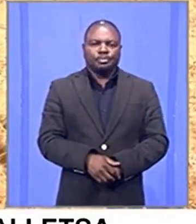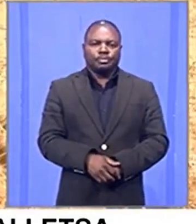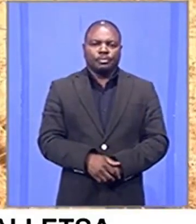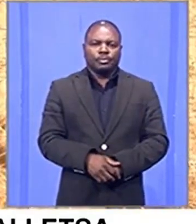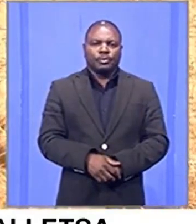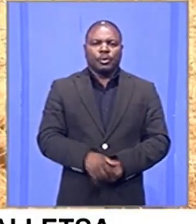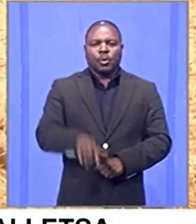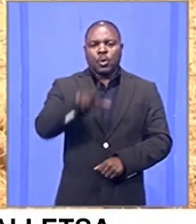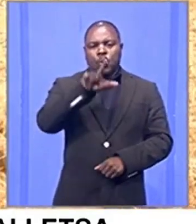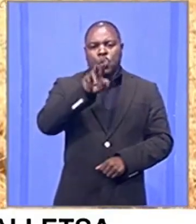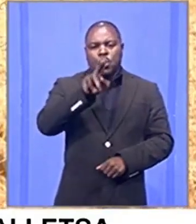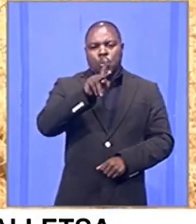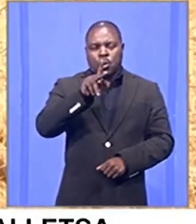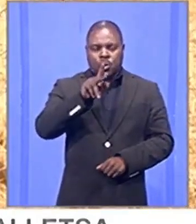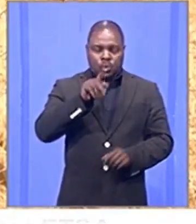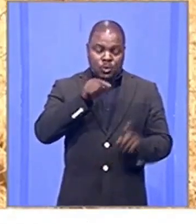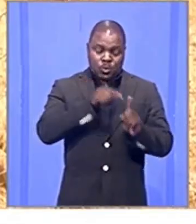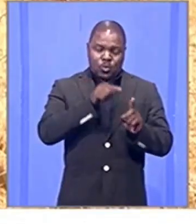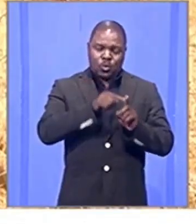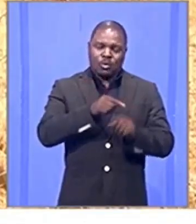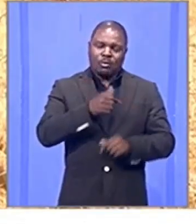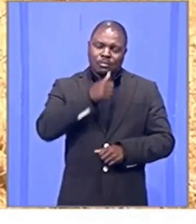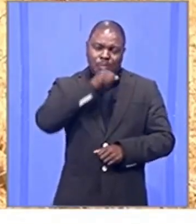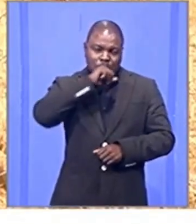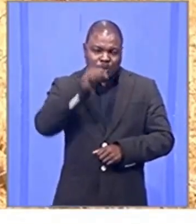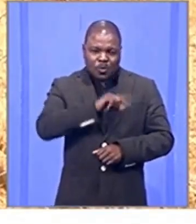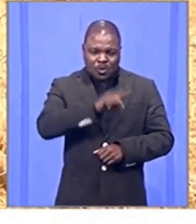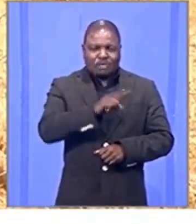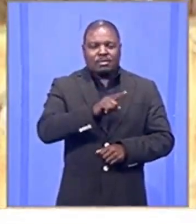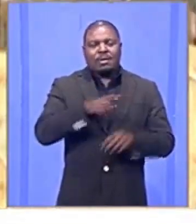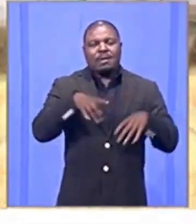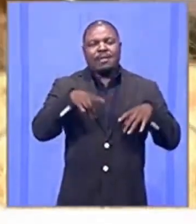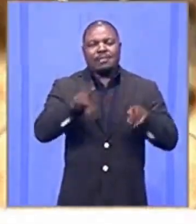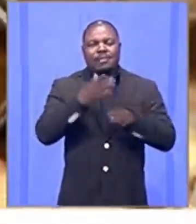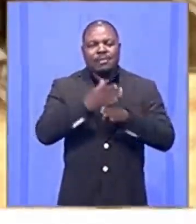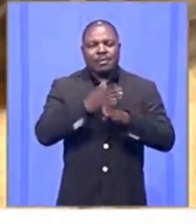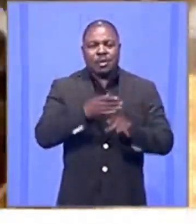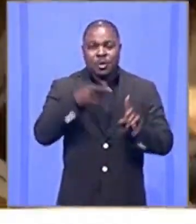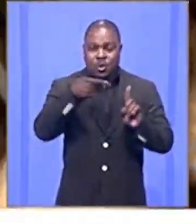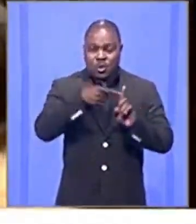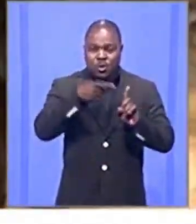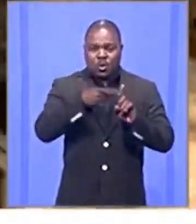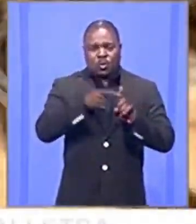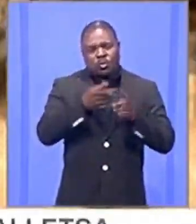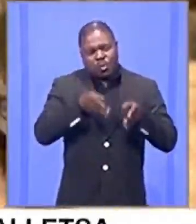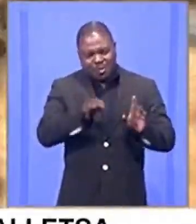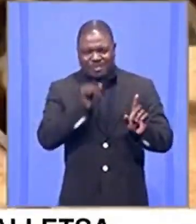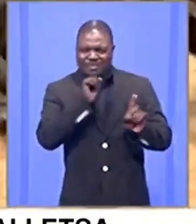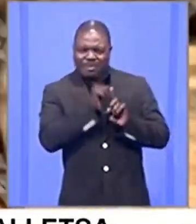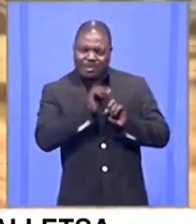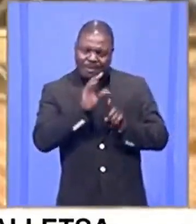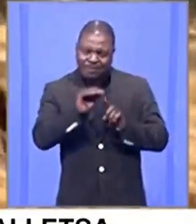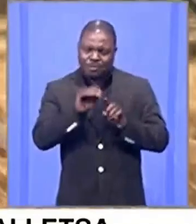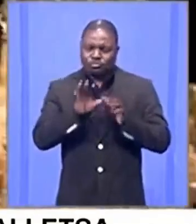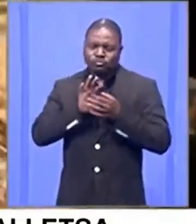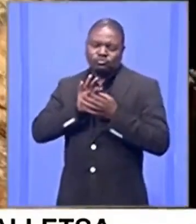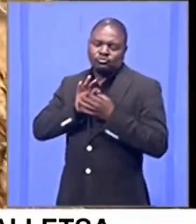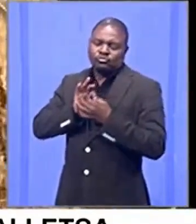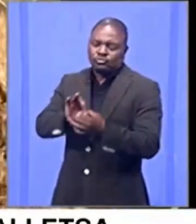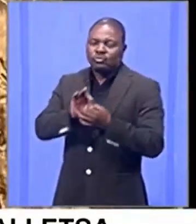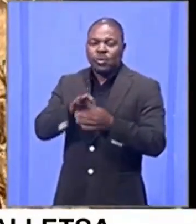Luke Skuman ke motho yo ratang le go dira ka diphologolo. O na le mokgwa o ka one a kgonang go golagana